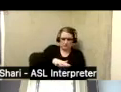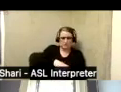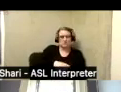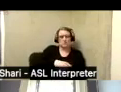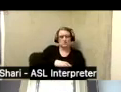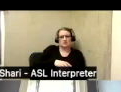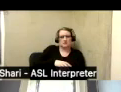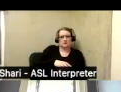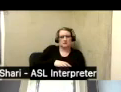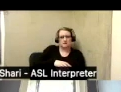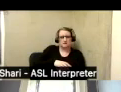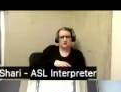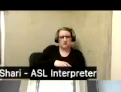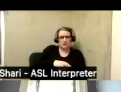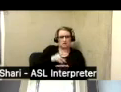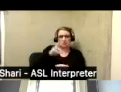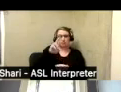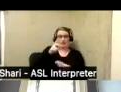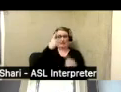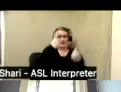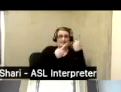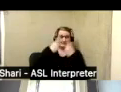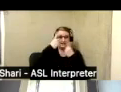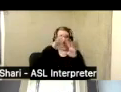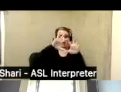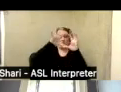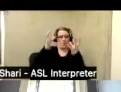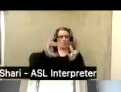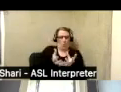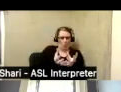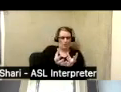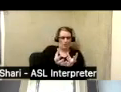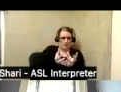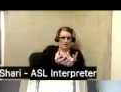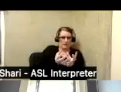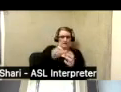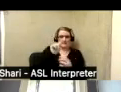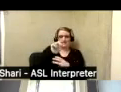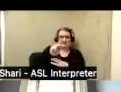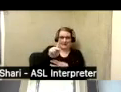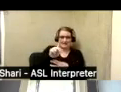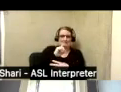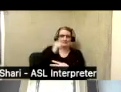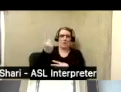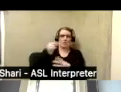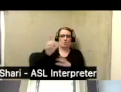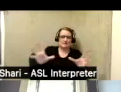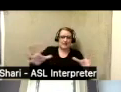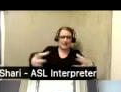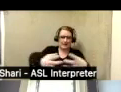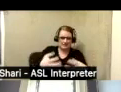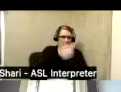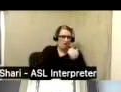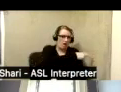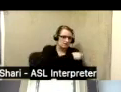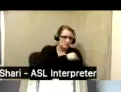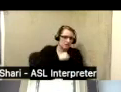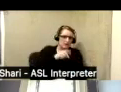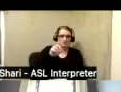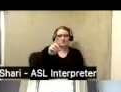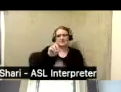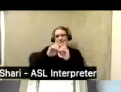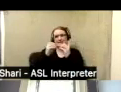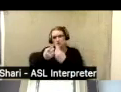necessitates a reconsideration of the whole apparatus, a task that is always collective, whether it's a hospital, a district